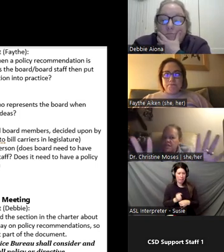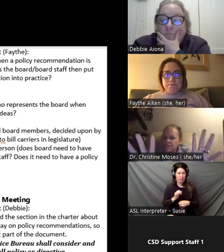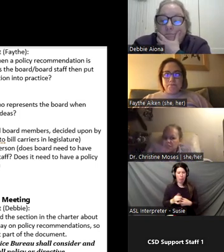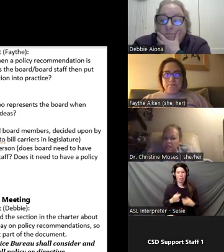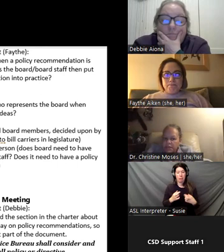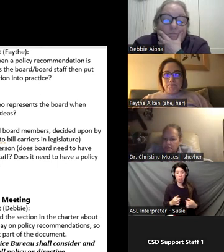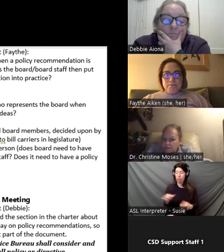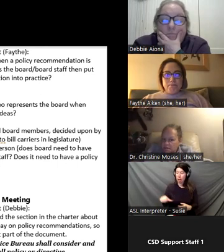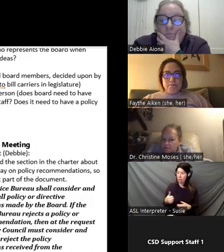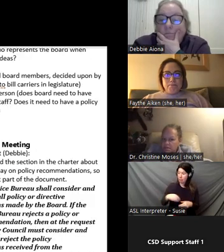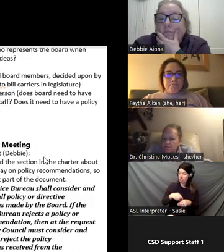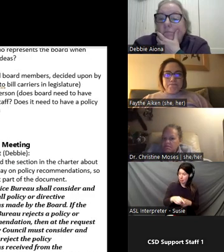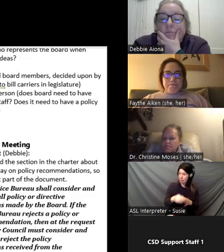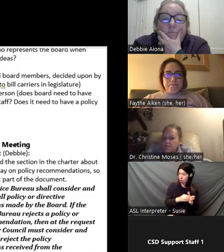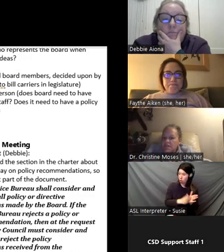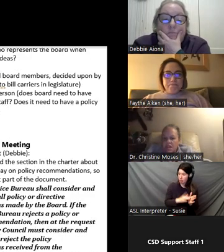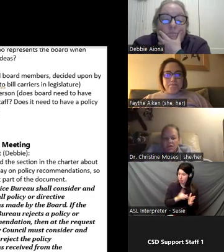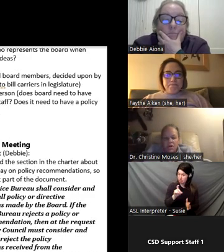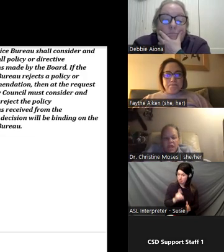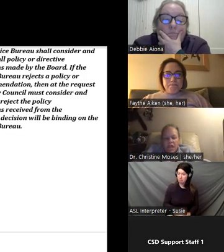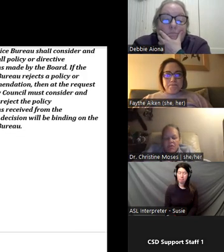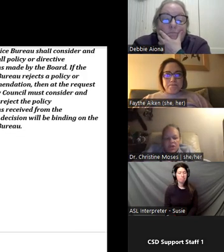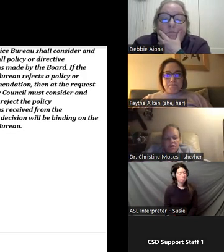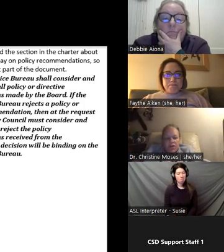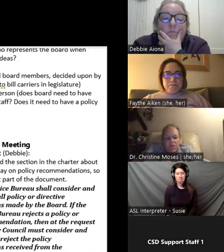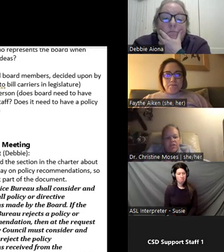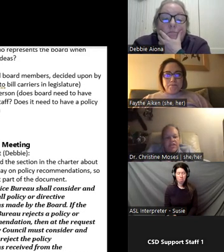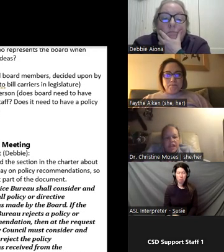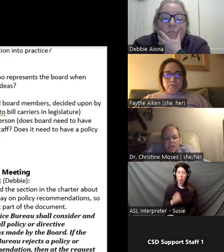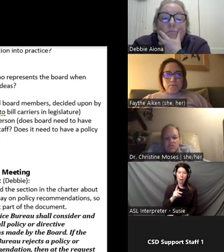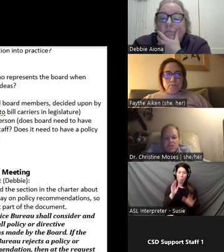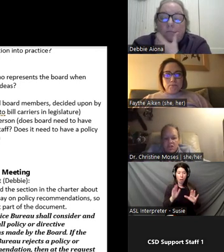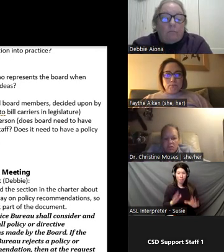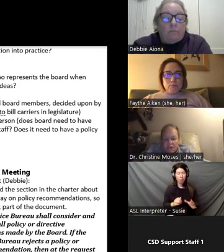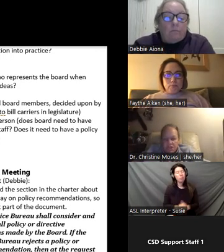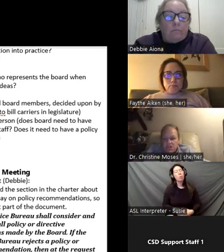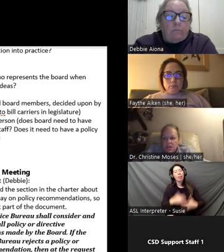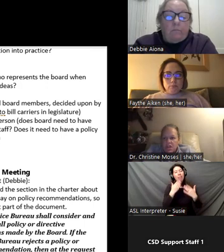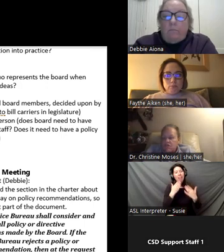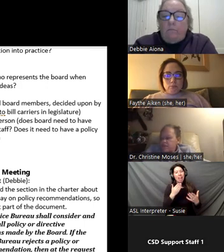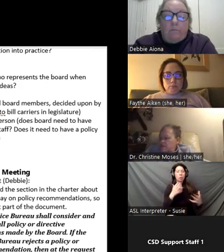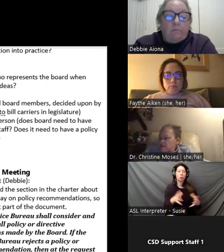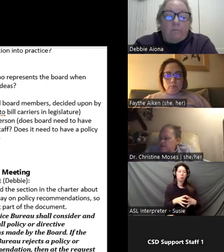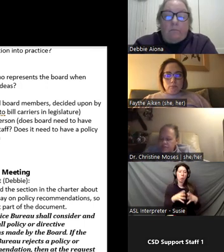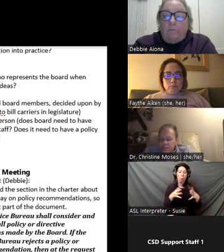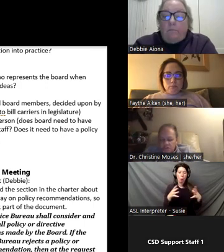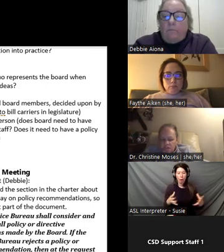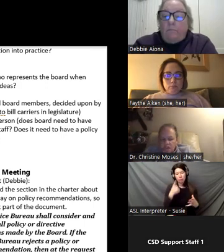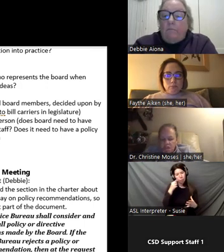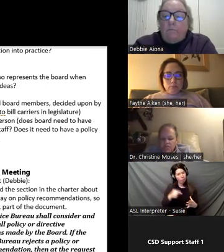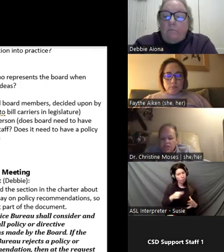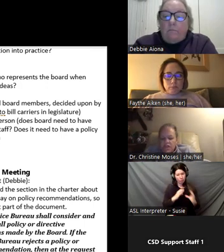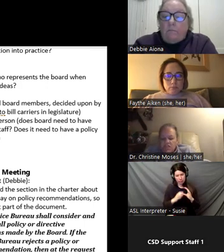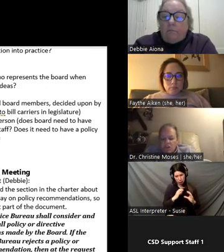Anything else in this document? No? Okay, wonderful. Well, thank you so much for this